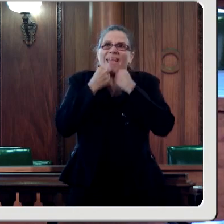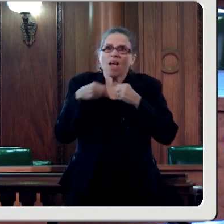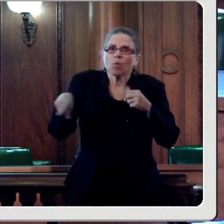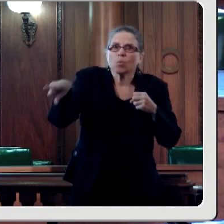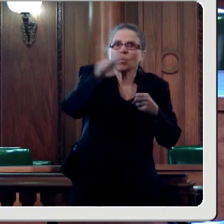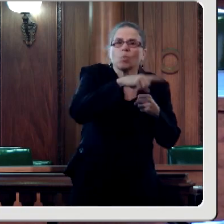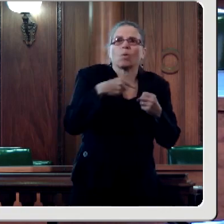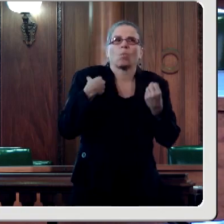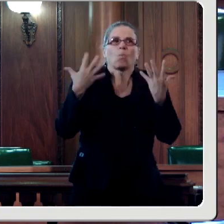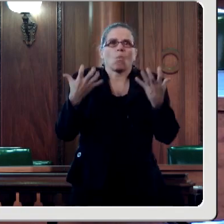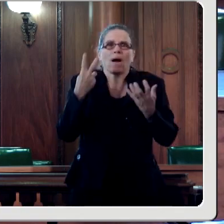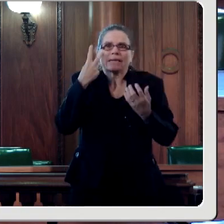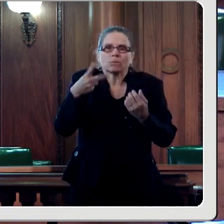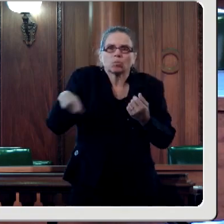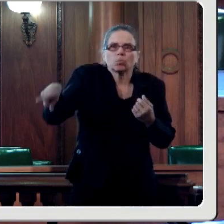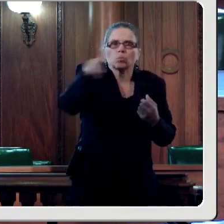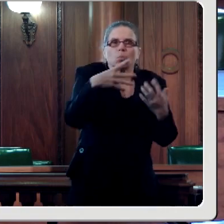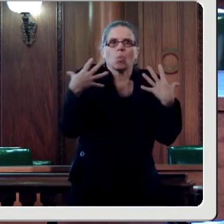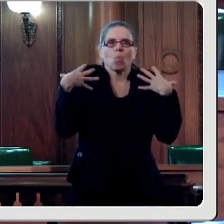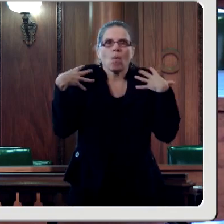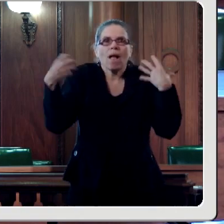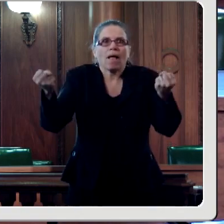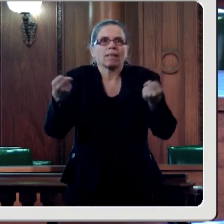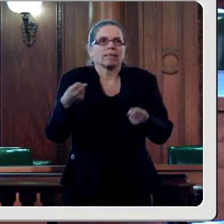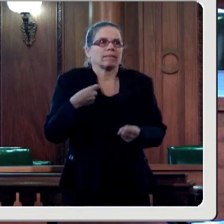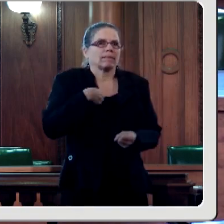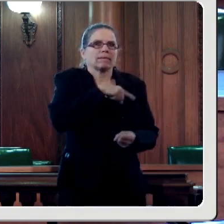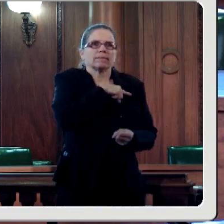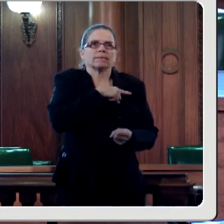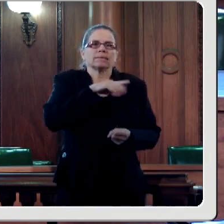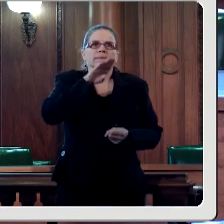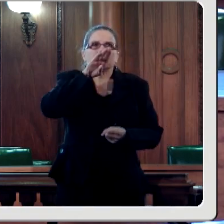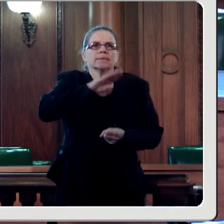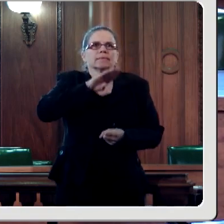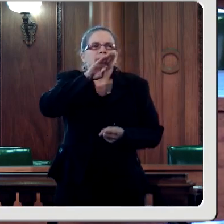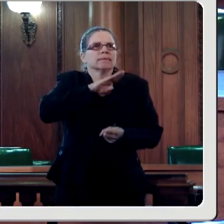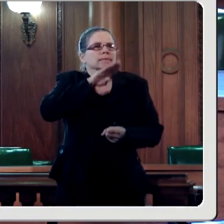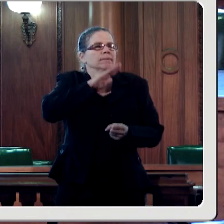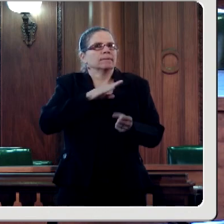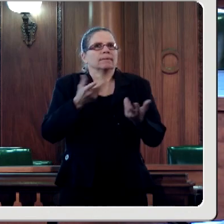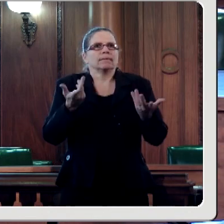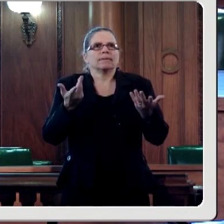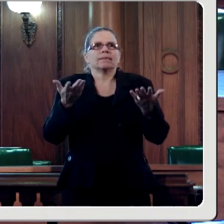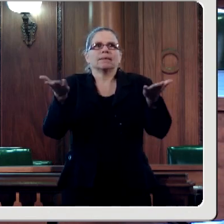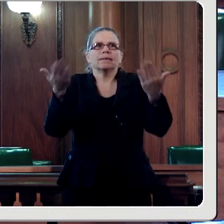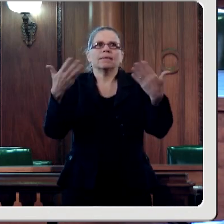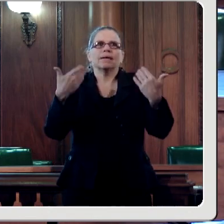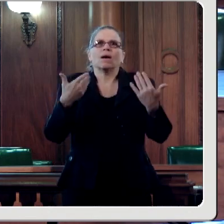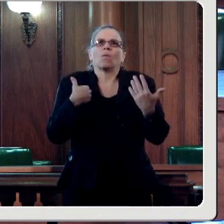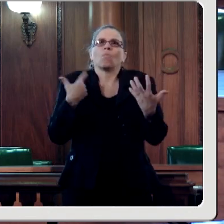as aggravated and frustrated as you are. We want this thing gone yesterday.